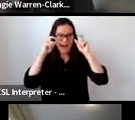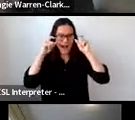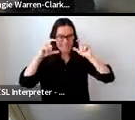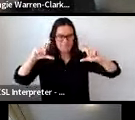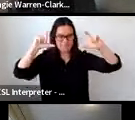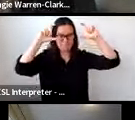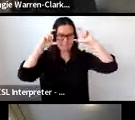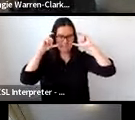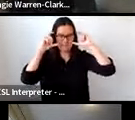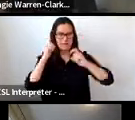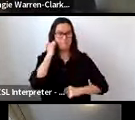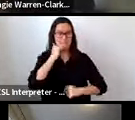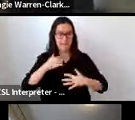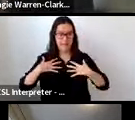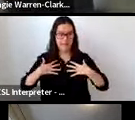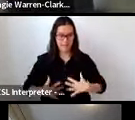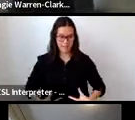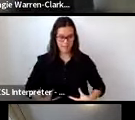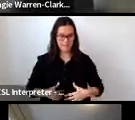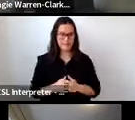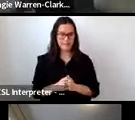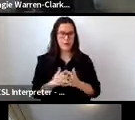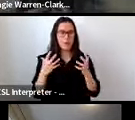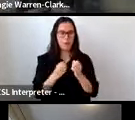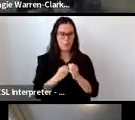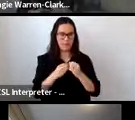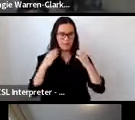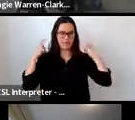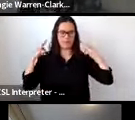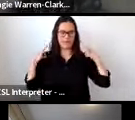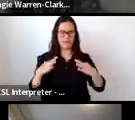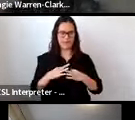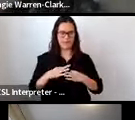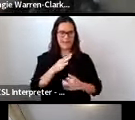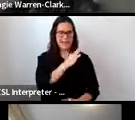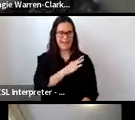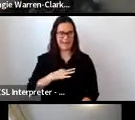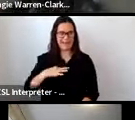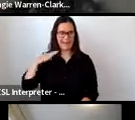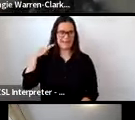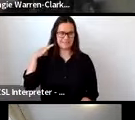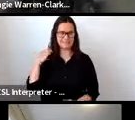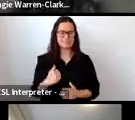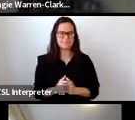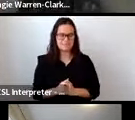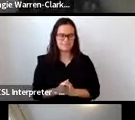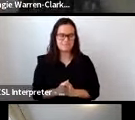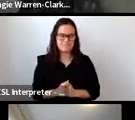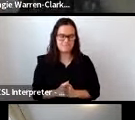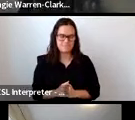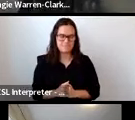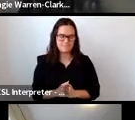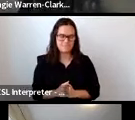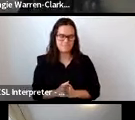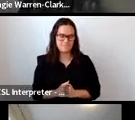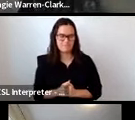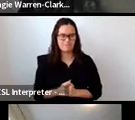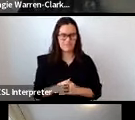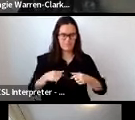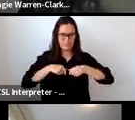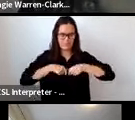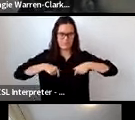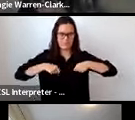black today, with a very fine necklace, which is kind of a